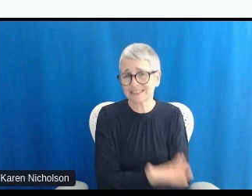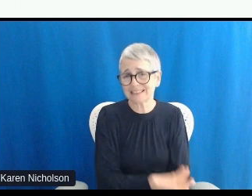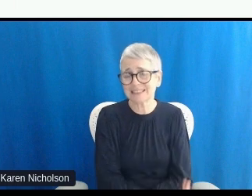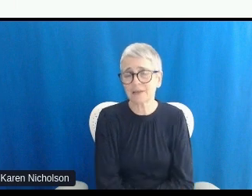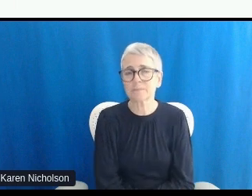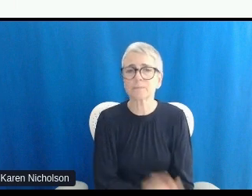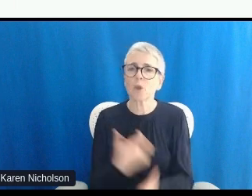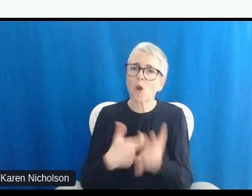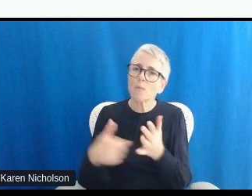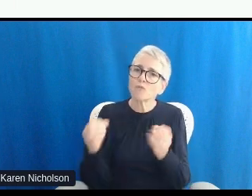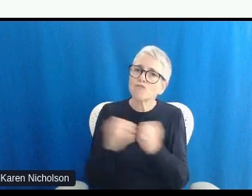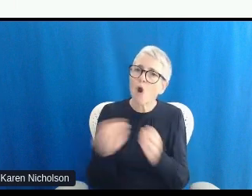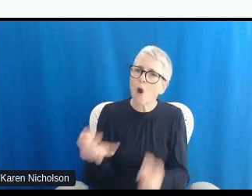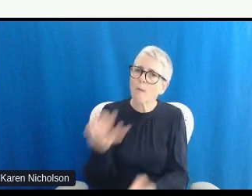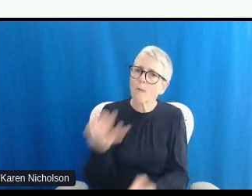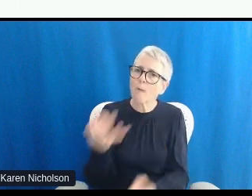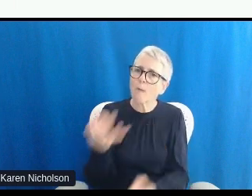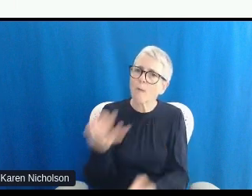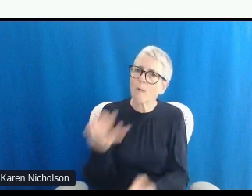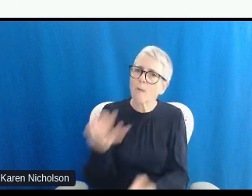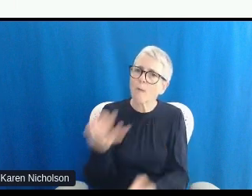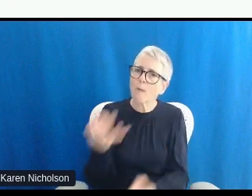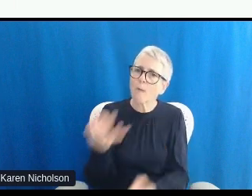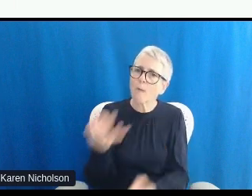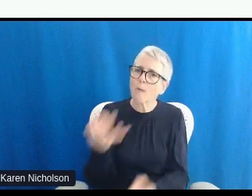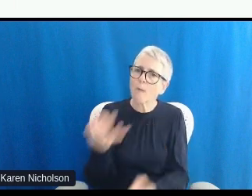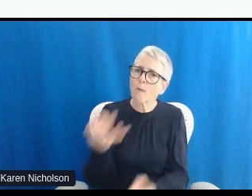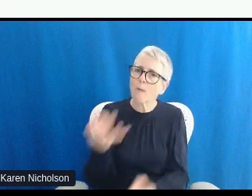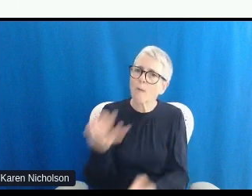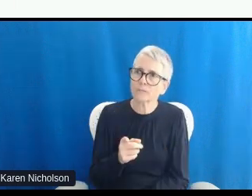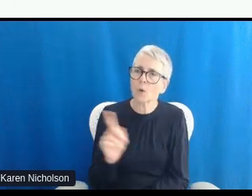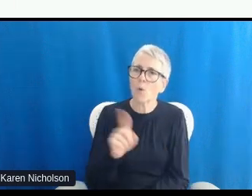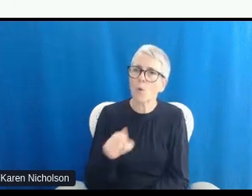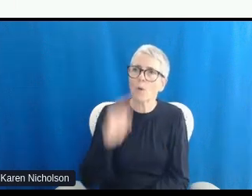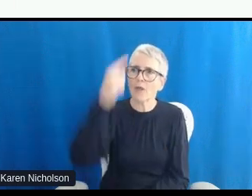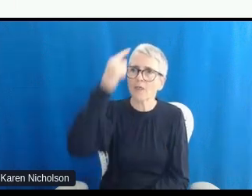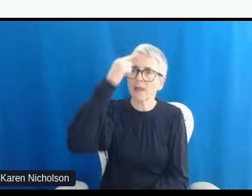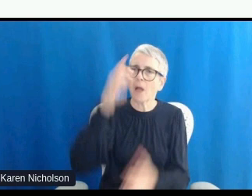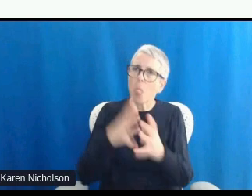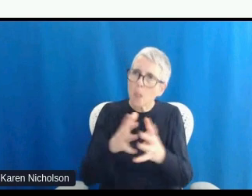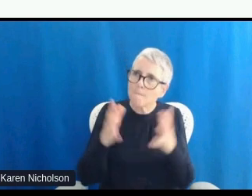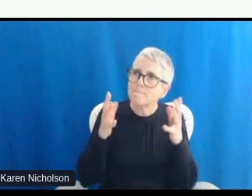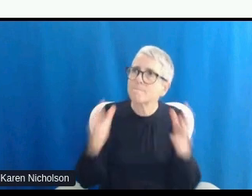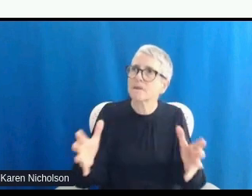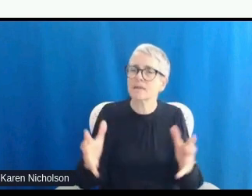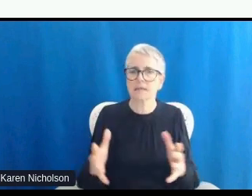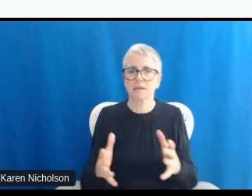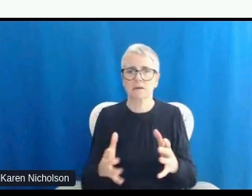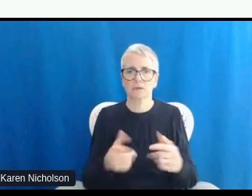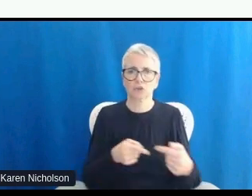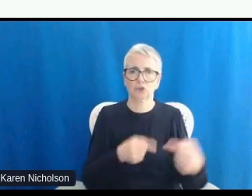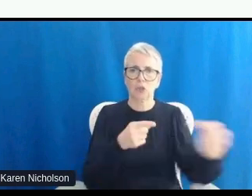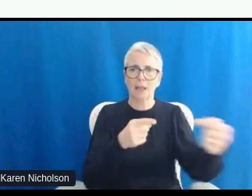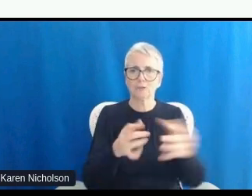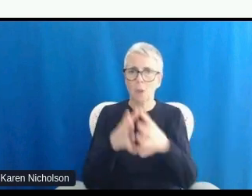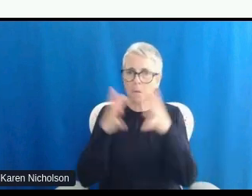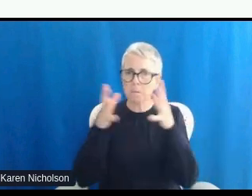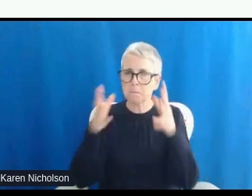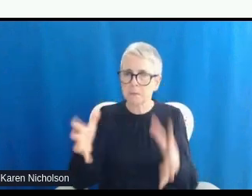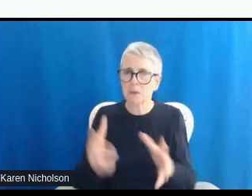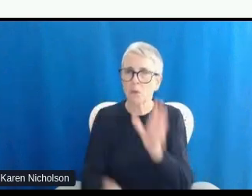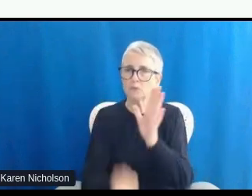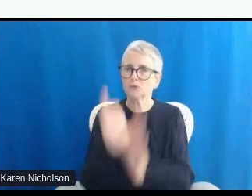Rob asks, what do you see as the biggest challenge and biggest opportunity in 2023?